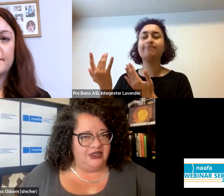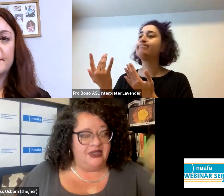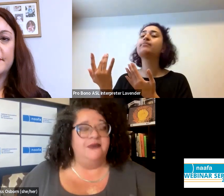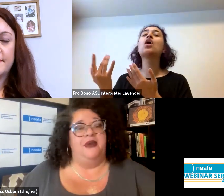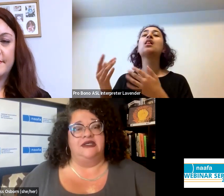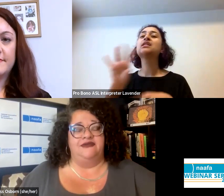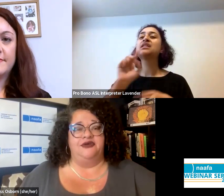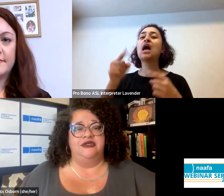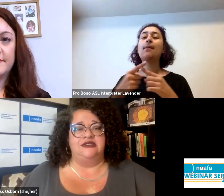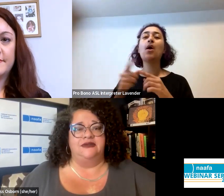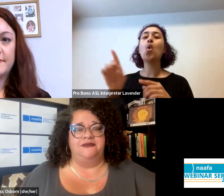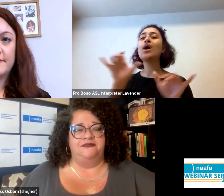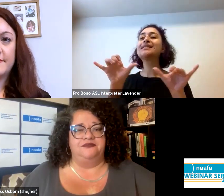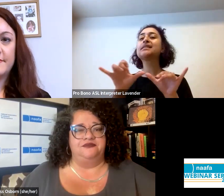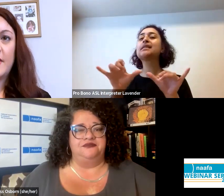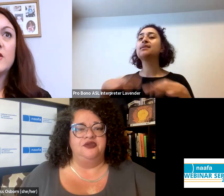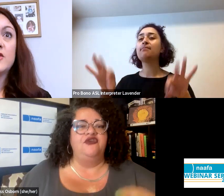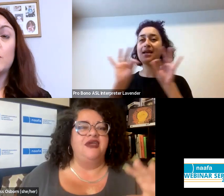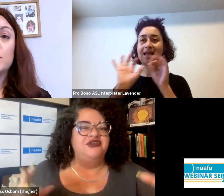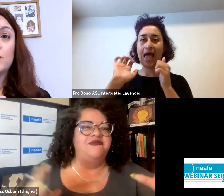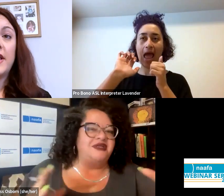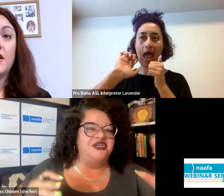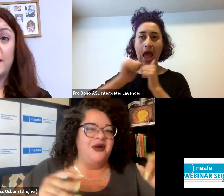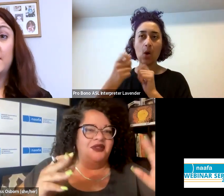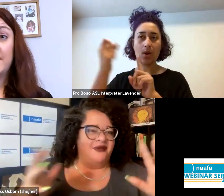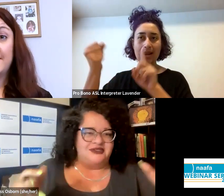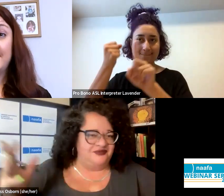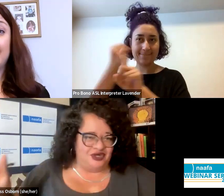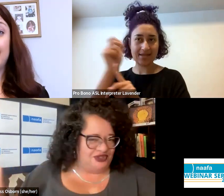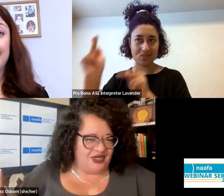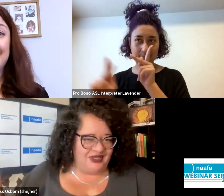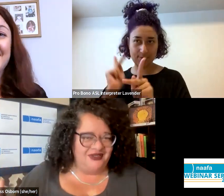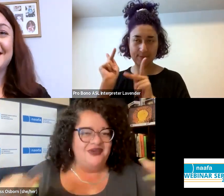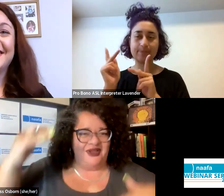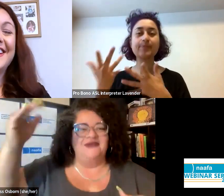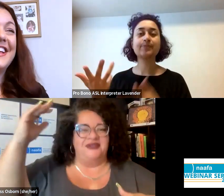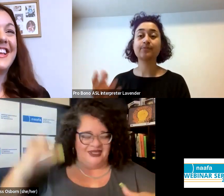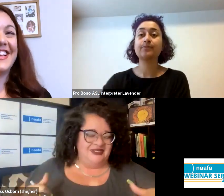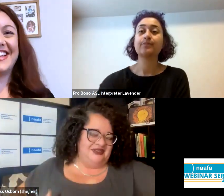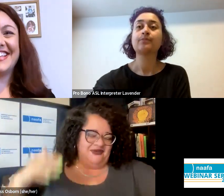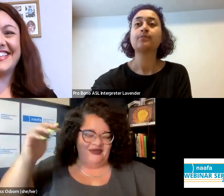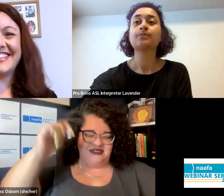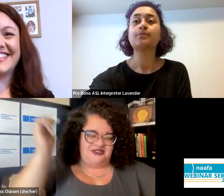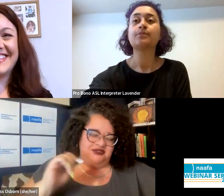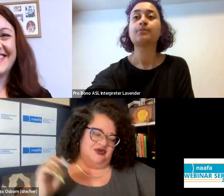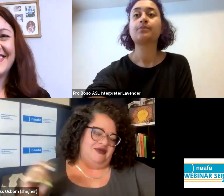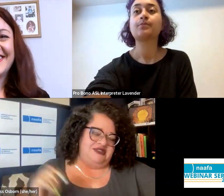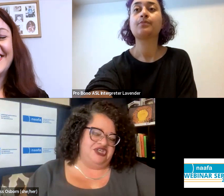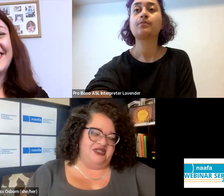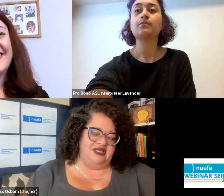it impacts folks. You mentioned a couple of them as you started talking. Yes. Right? But what's